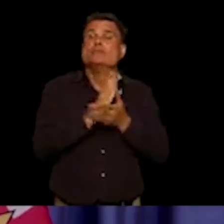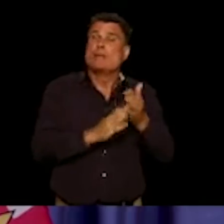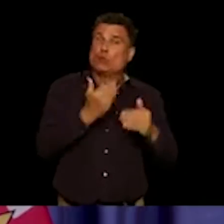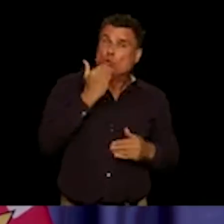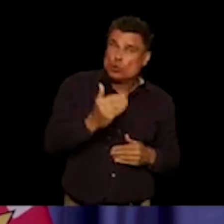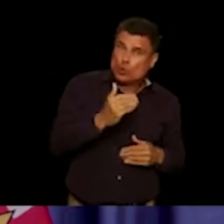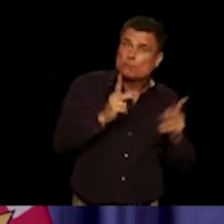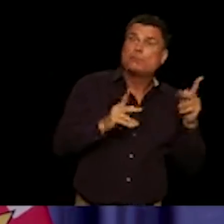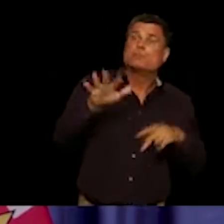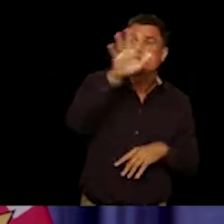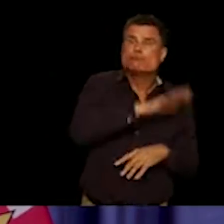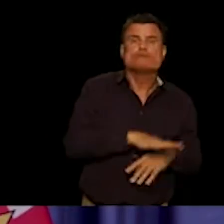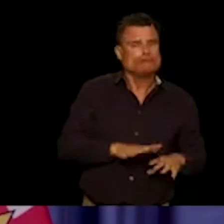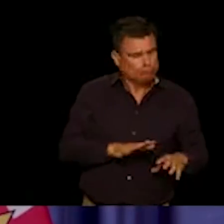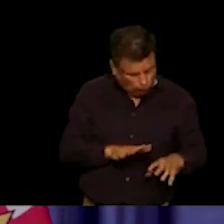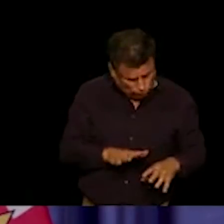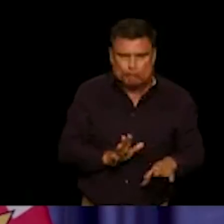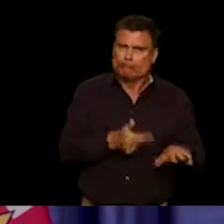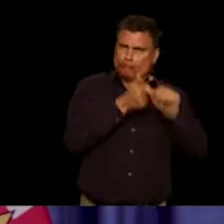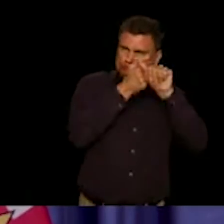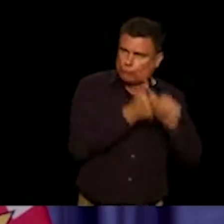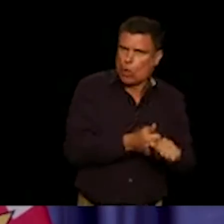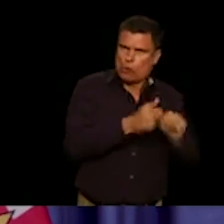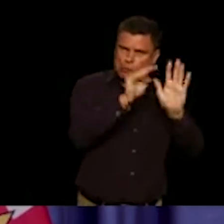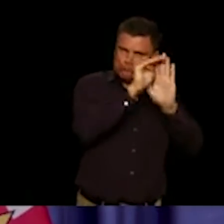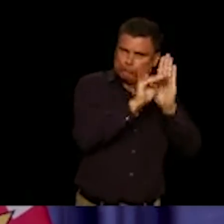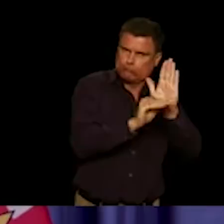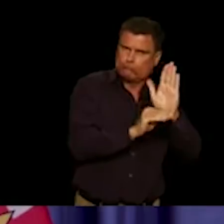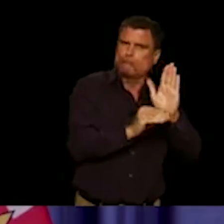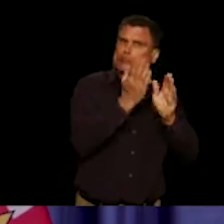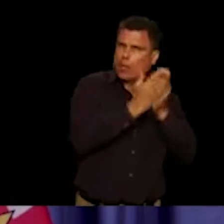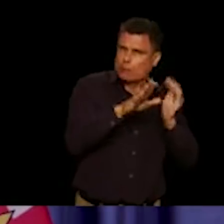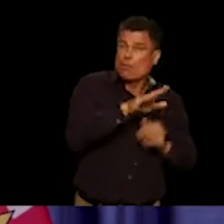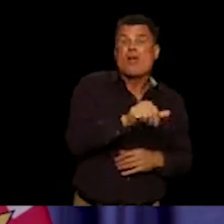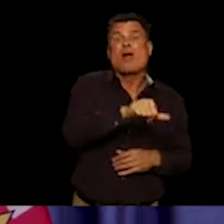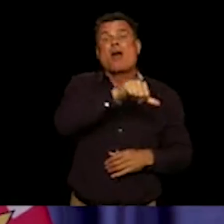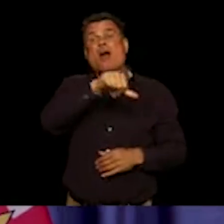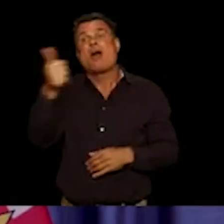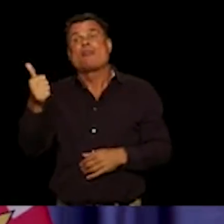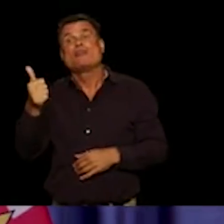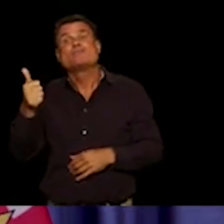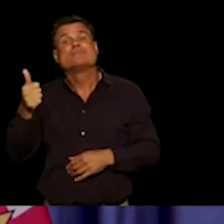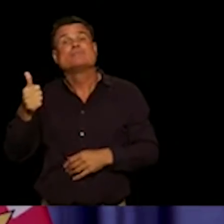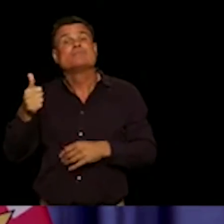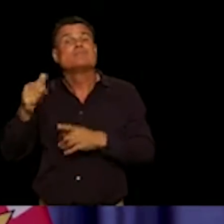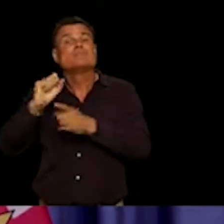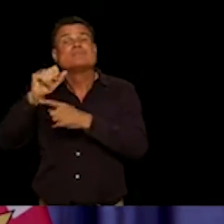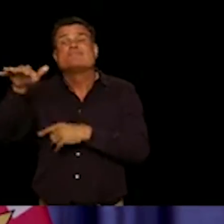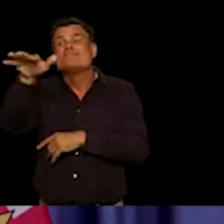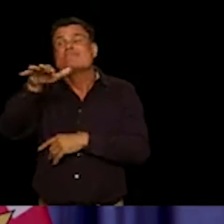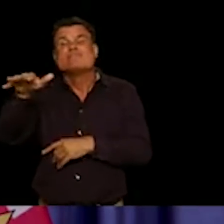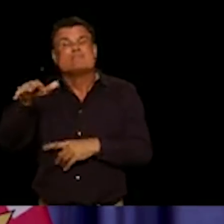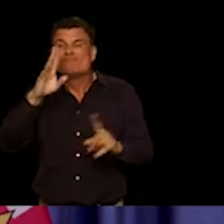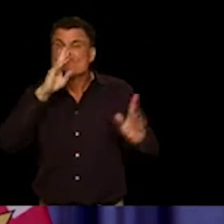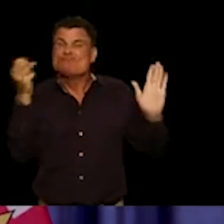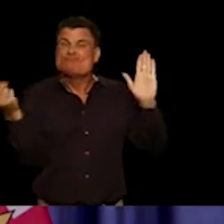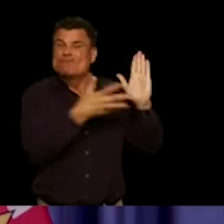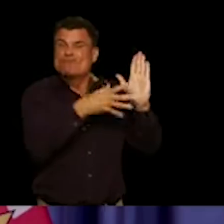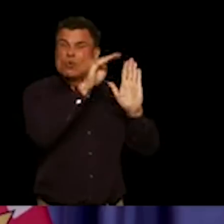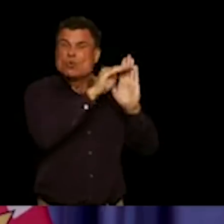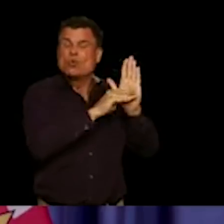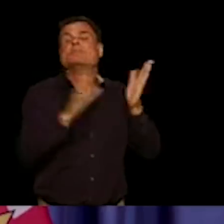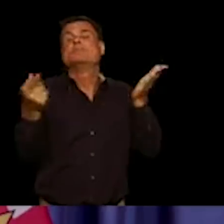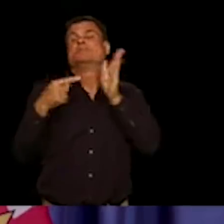are incidences where that's not the case. If it's a commercial establishment, of course, we've taken actions through public health, through